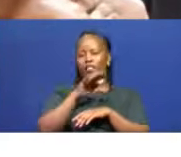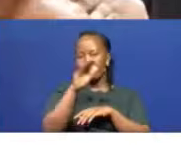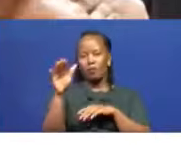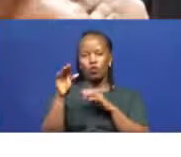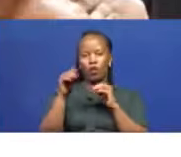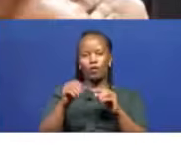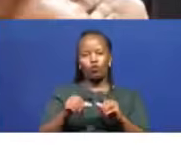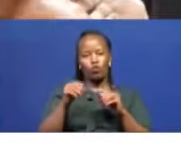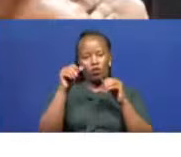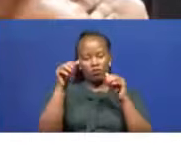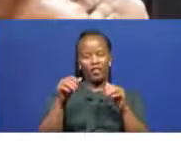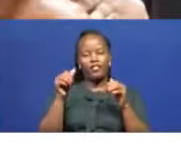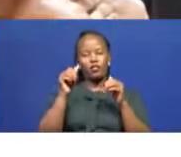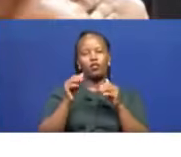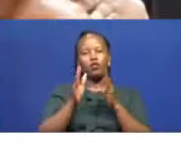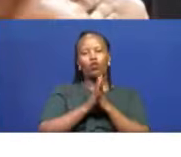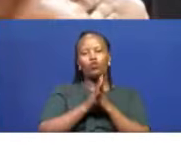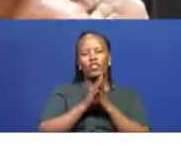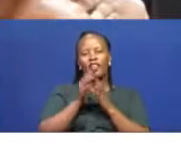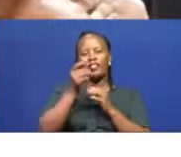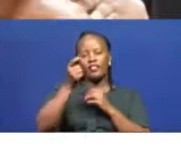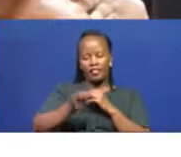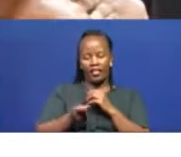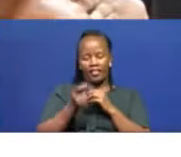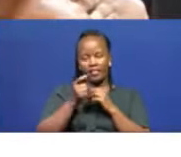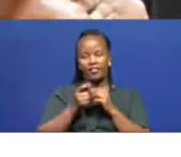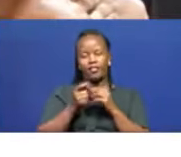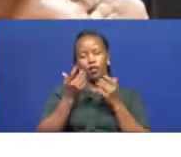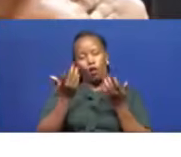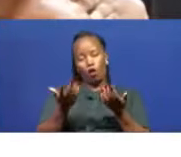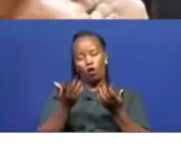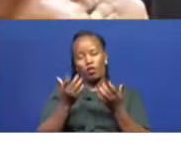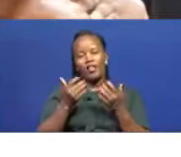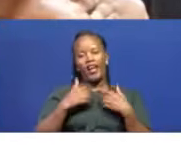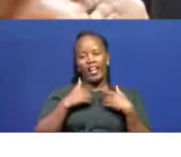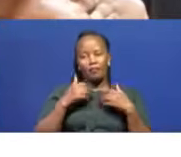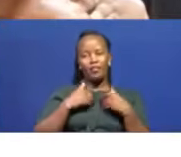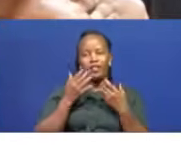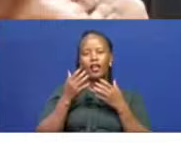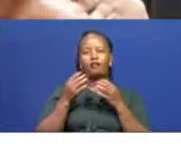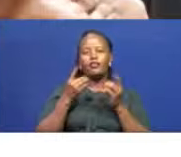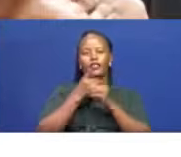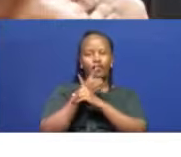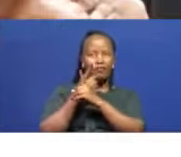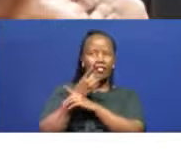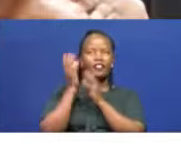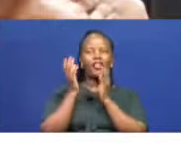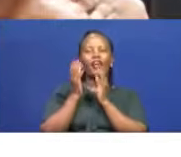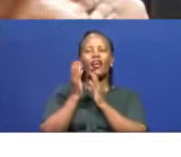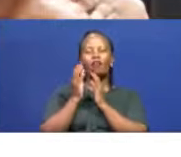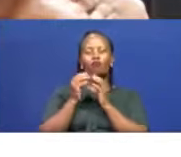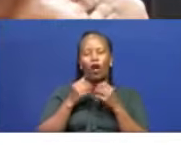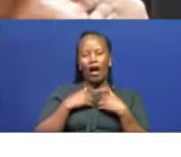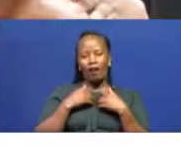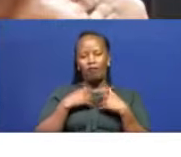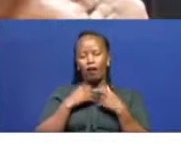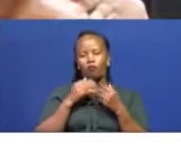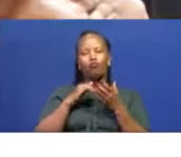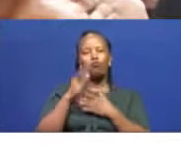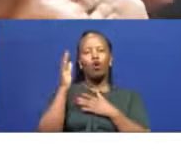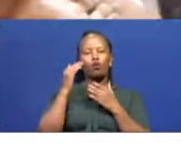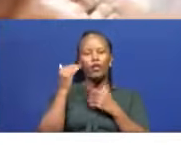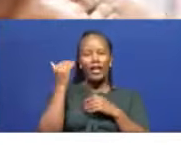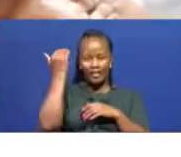the substantiation of the charges or were contaminated by irrelevant, extraneous, and